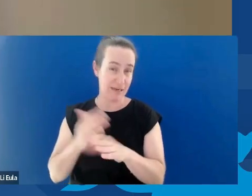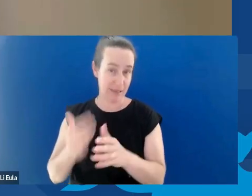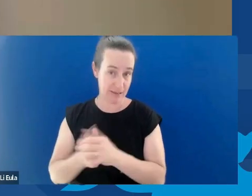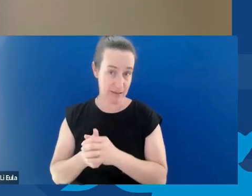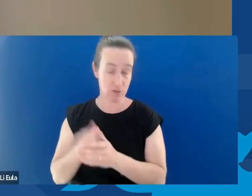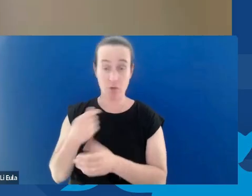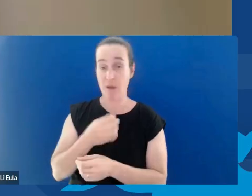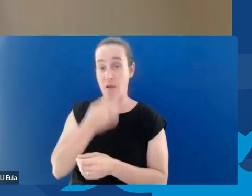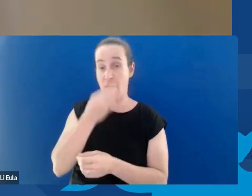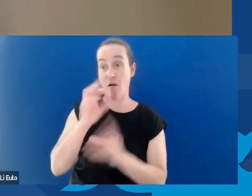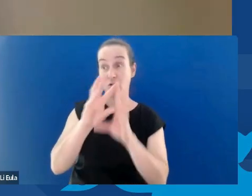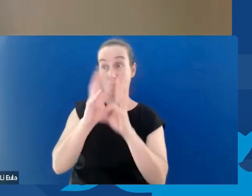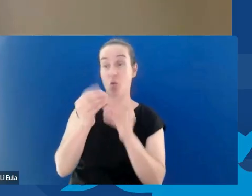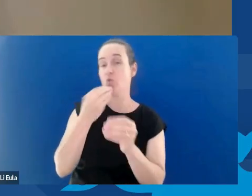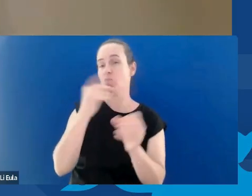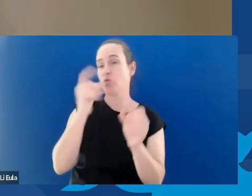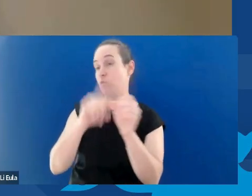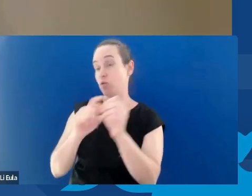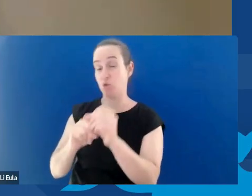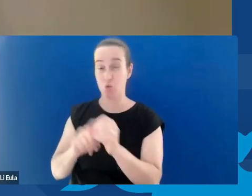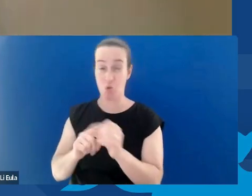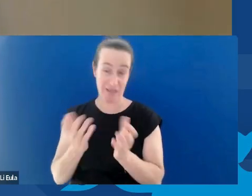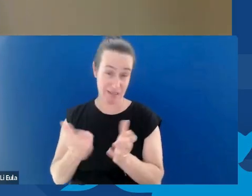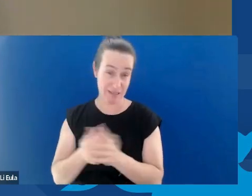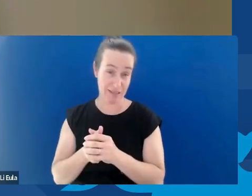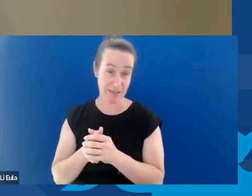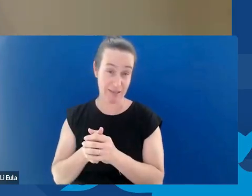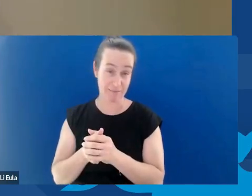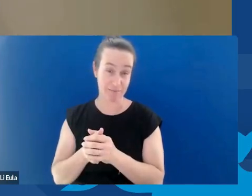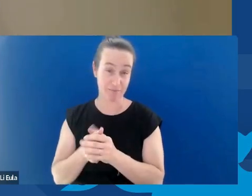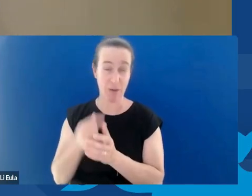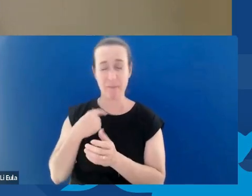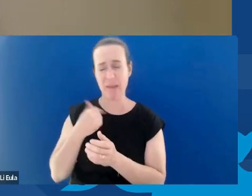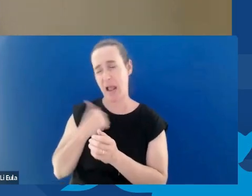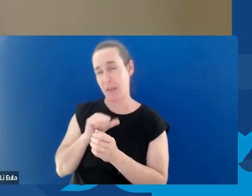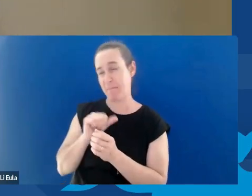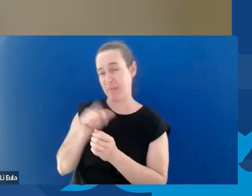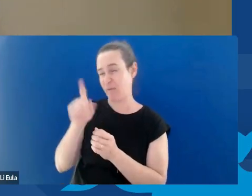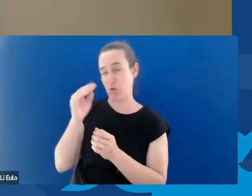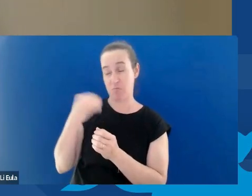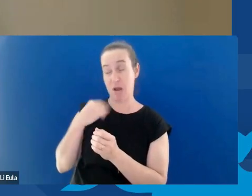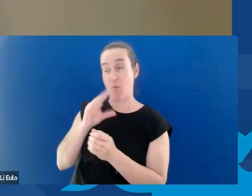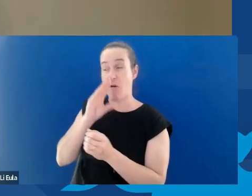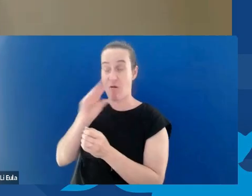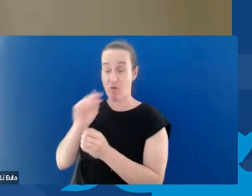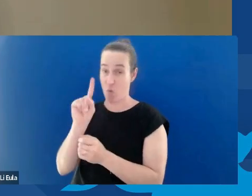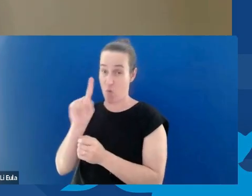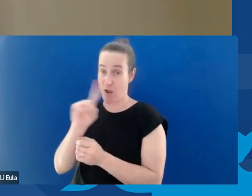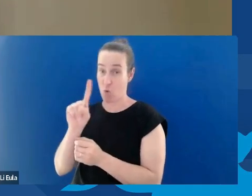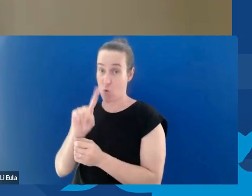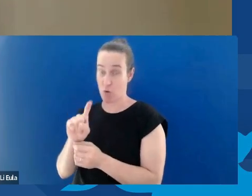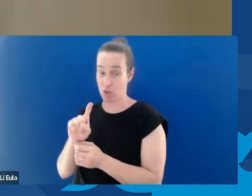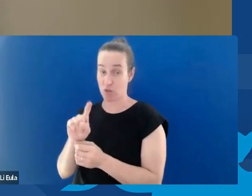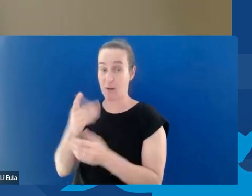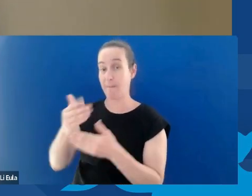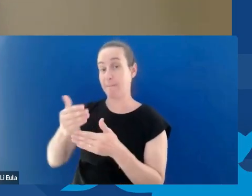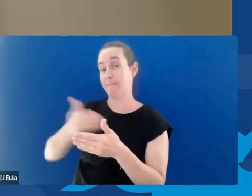guests for their allowance, but I just want to ask you one particular question before we move on